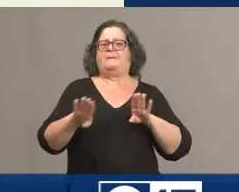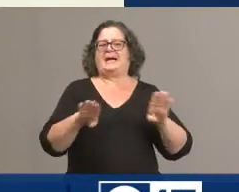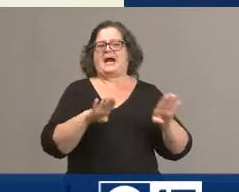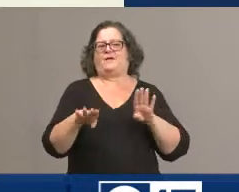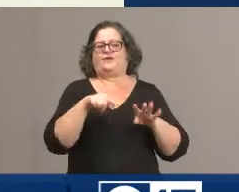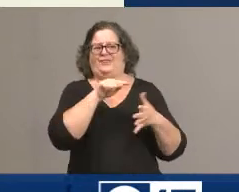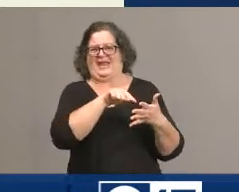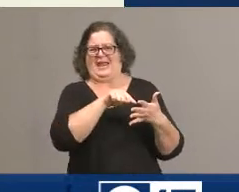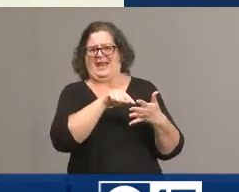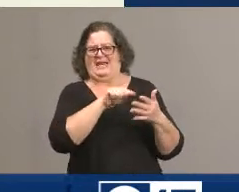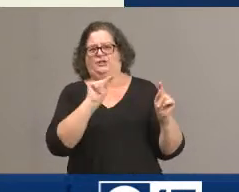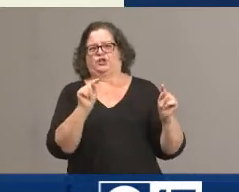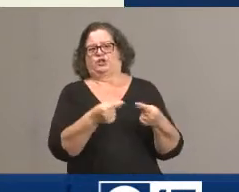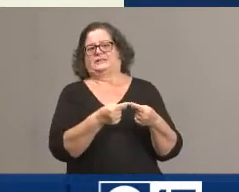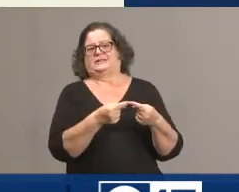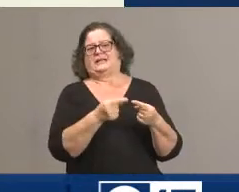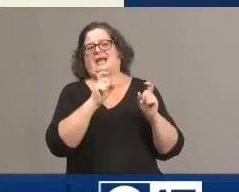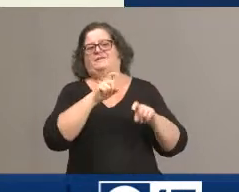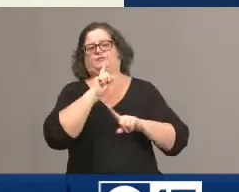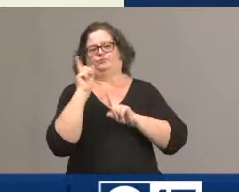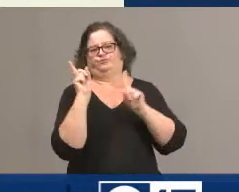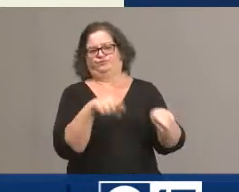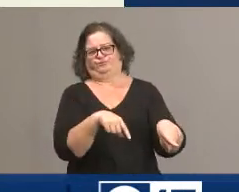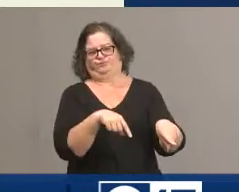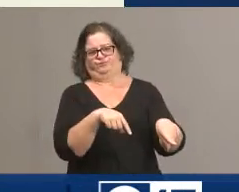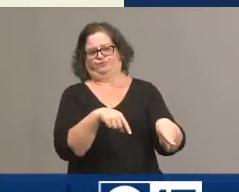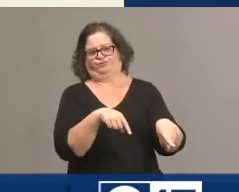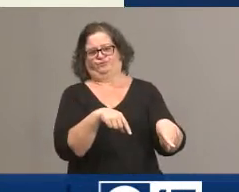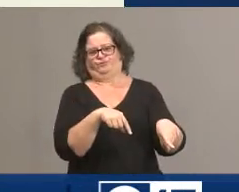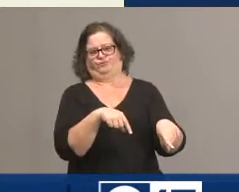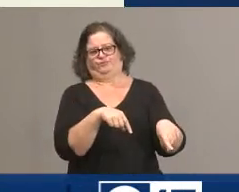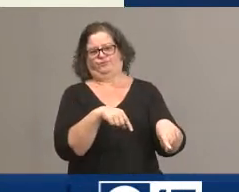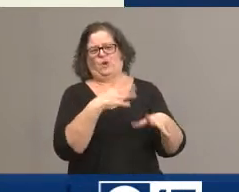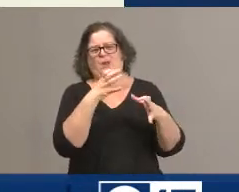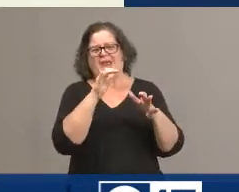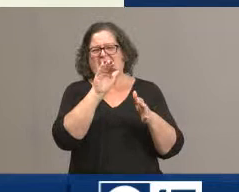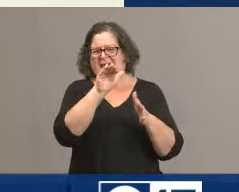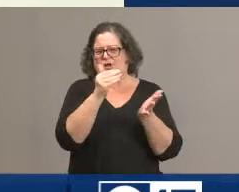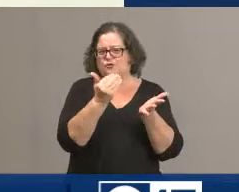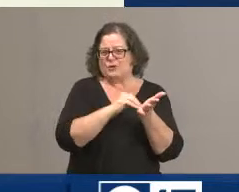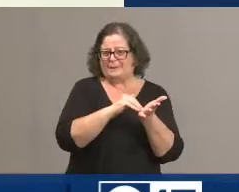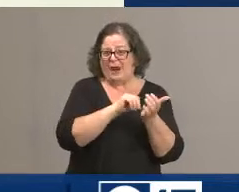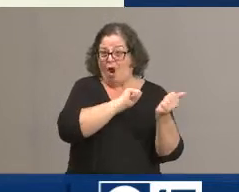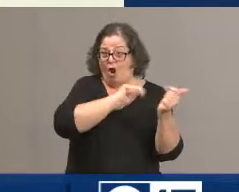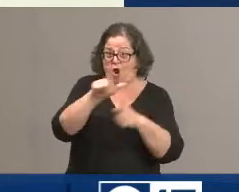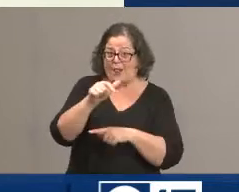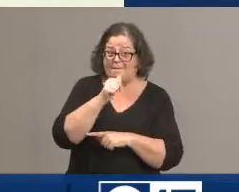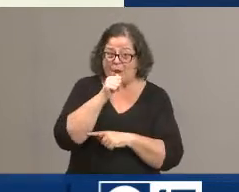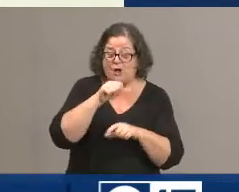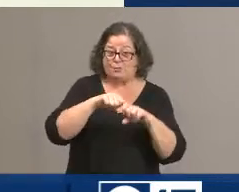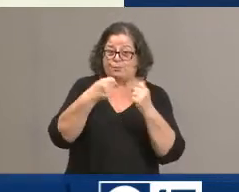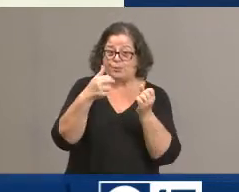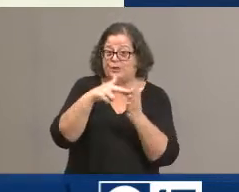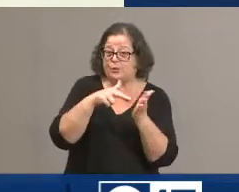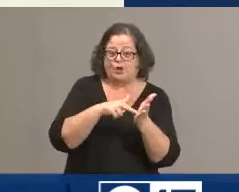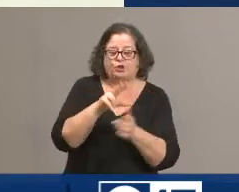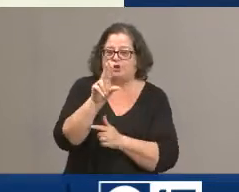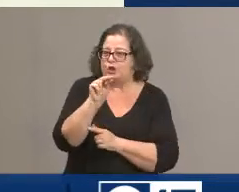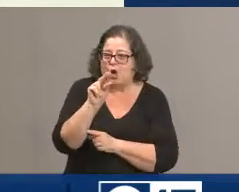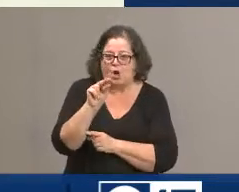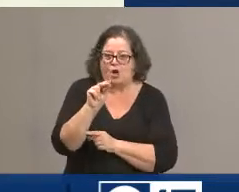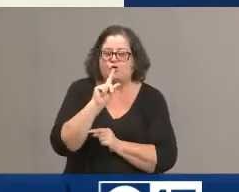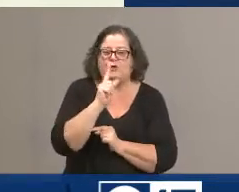of the information from public health, what we were able to witness and what we saw as not possible